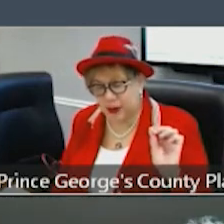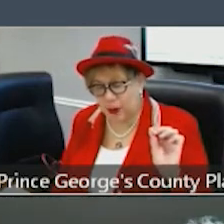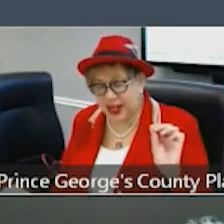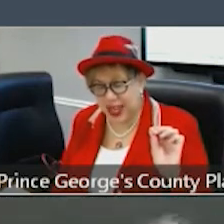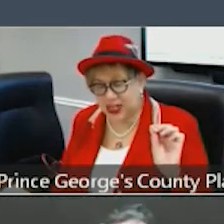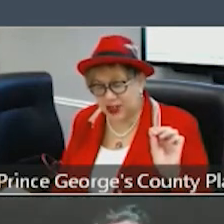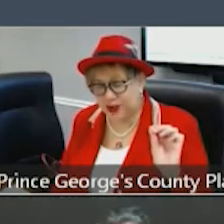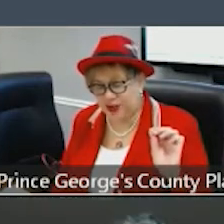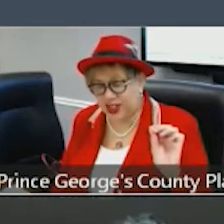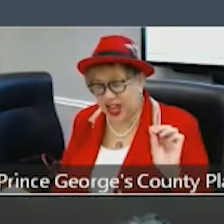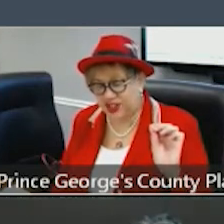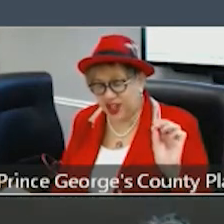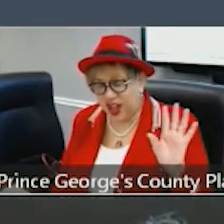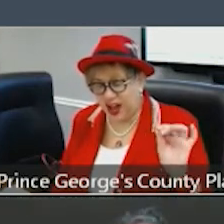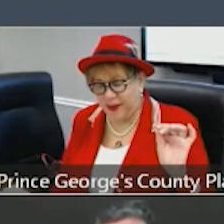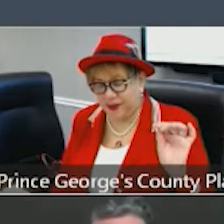SDP